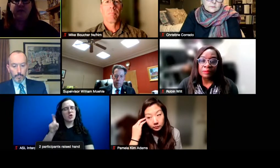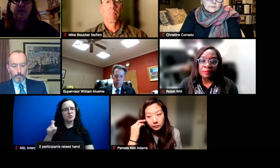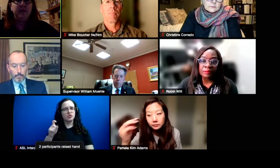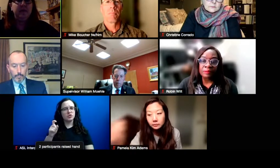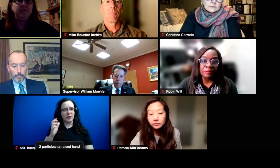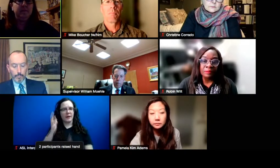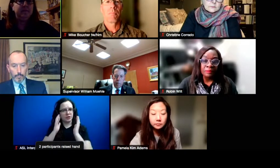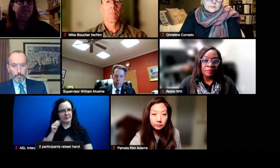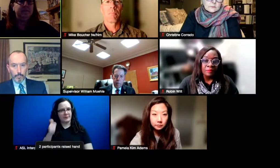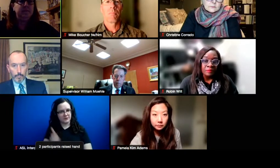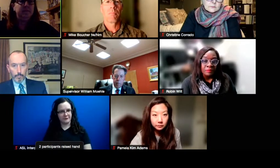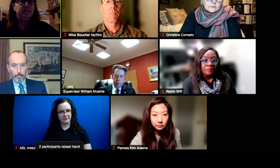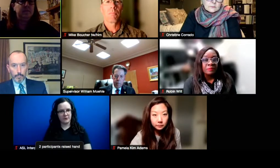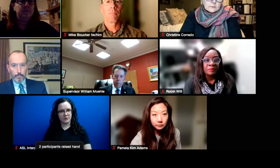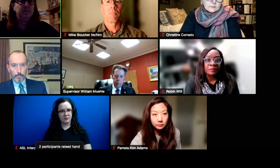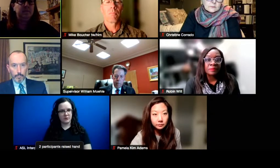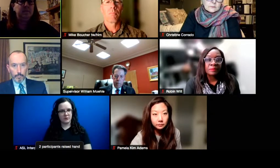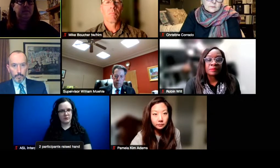yourself.